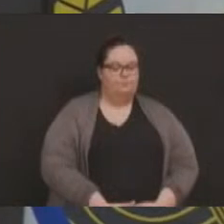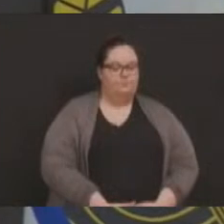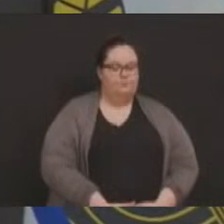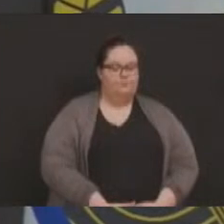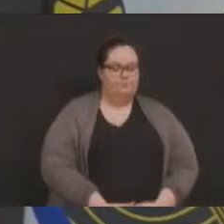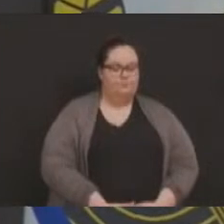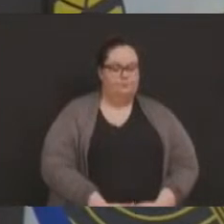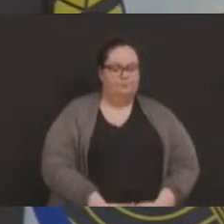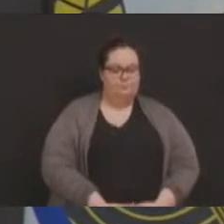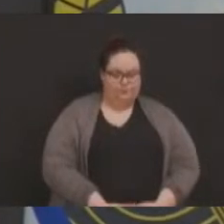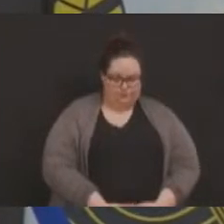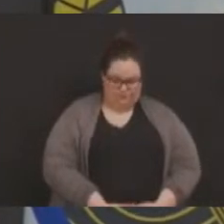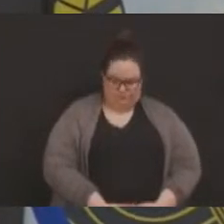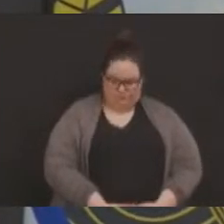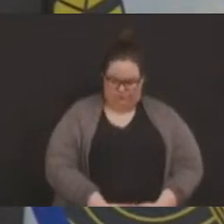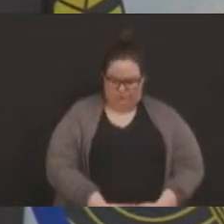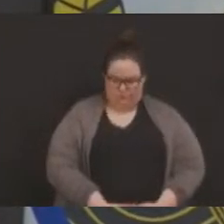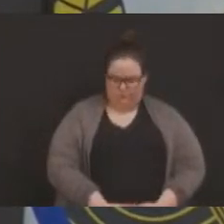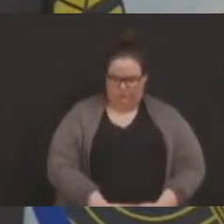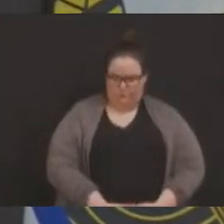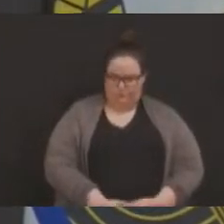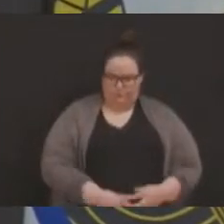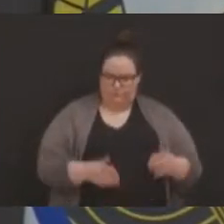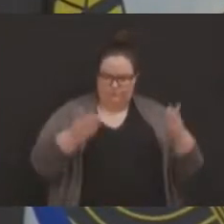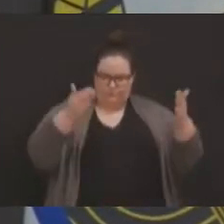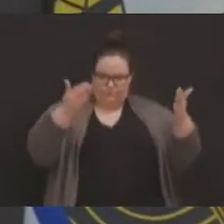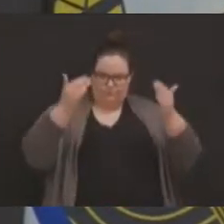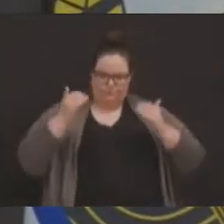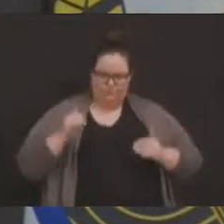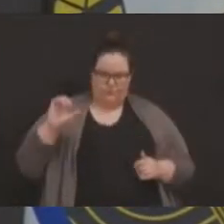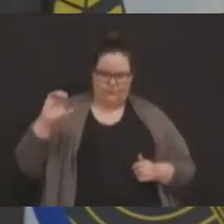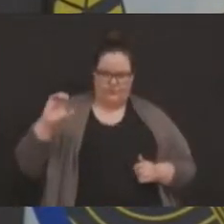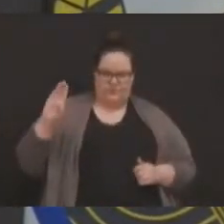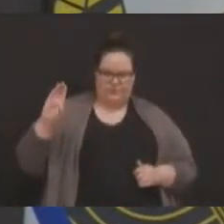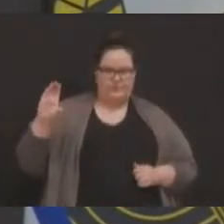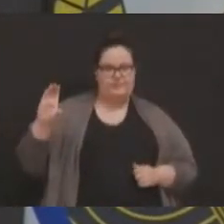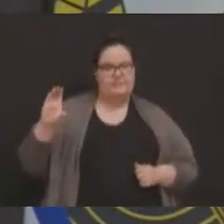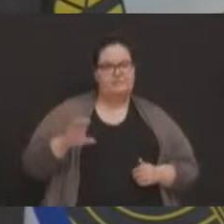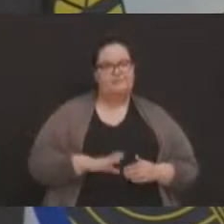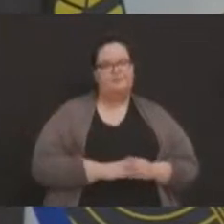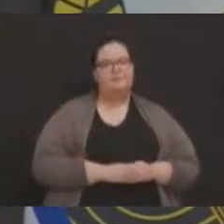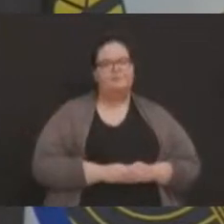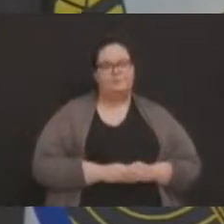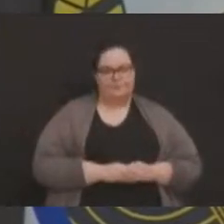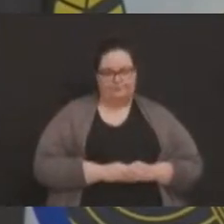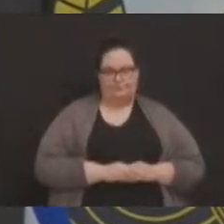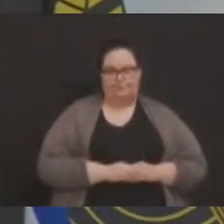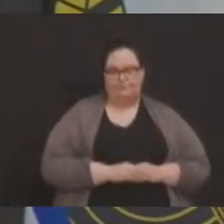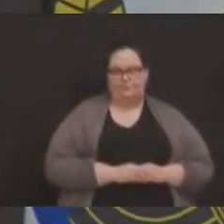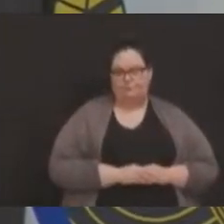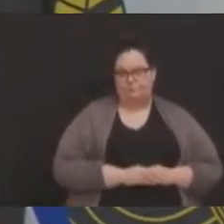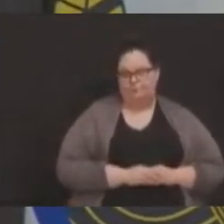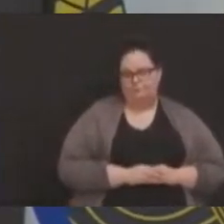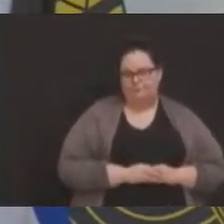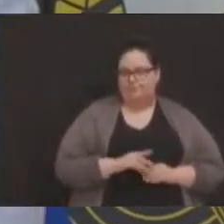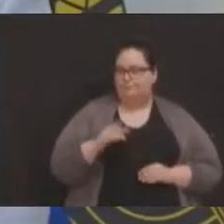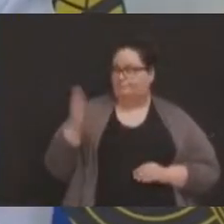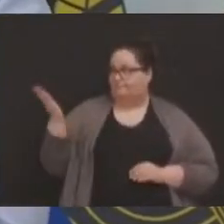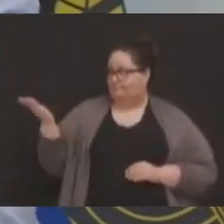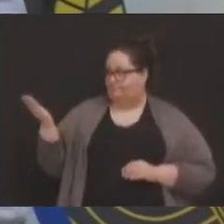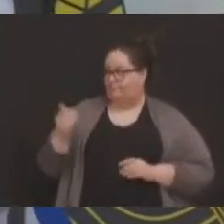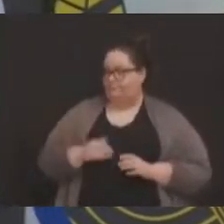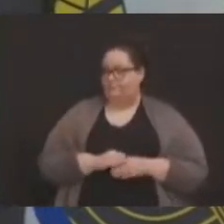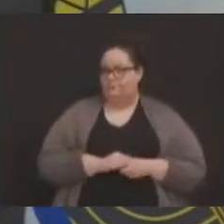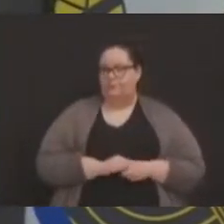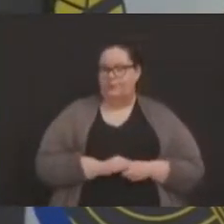Russell, the non-COVID-related deaths you discussed today isn't reflected on the dashboard, yet the total number of deaths recovered